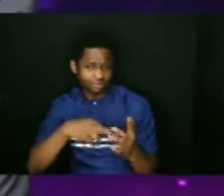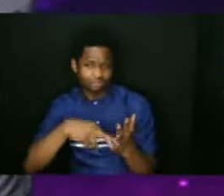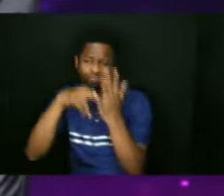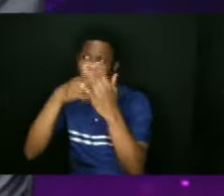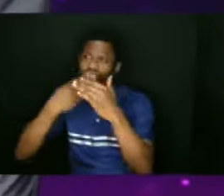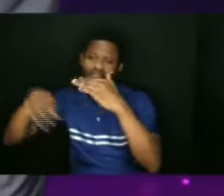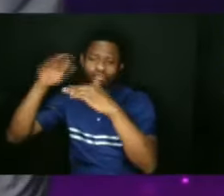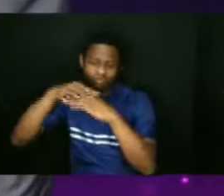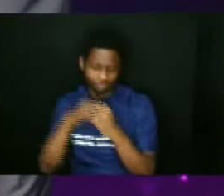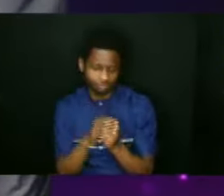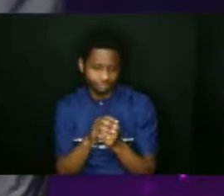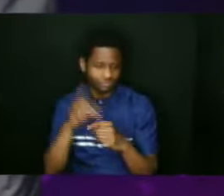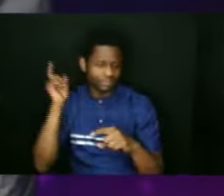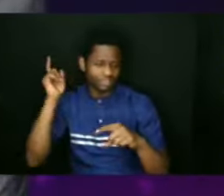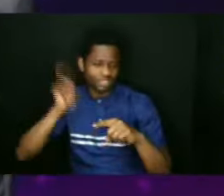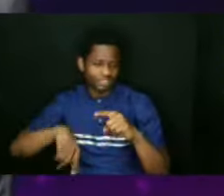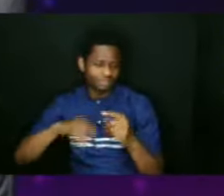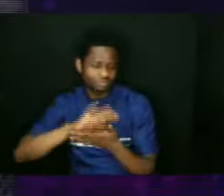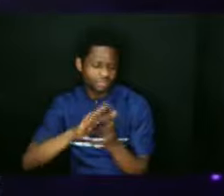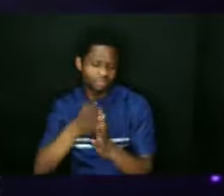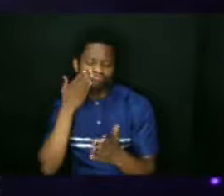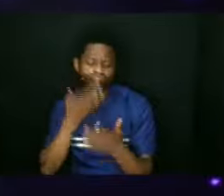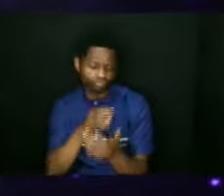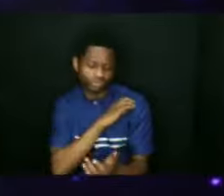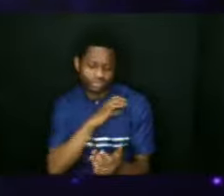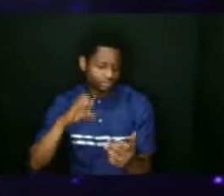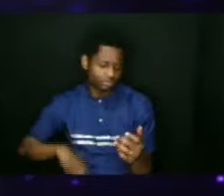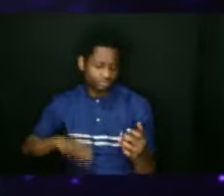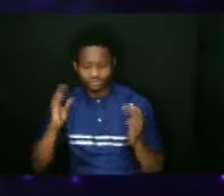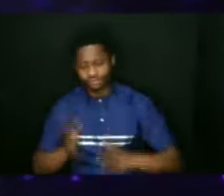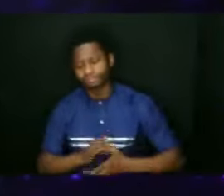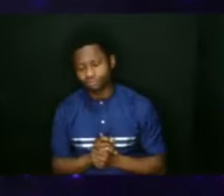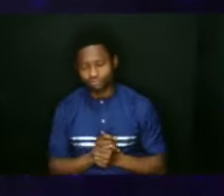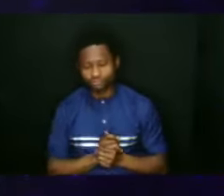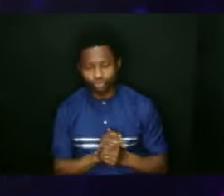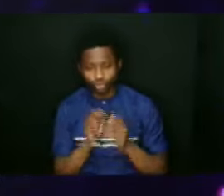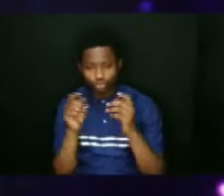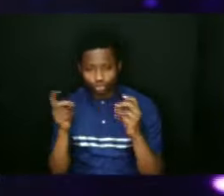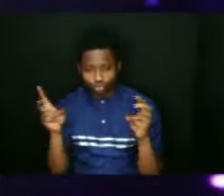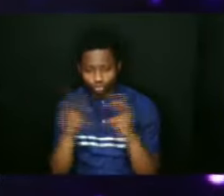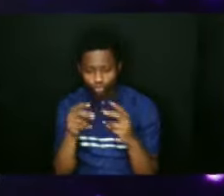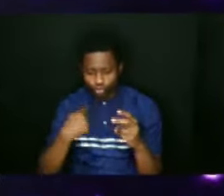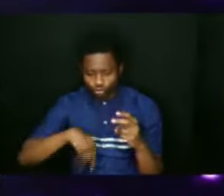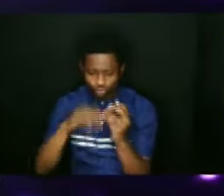So we are praying that our foundational and heavenly values shall be intact.